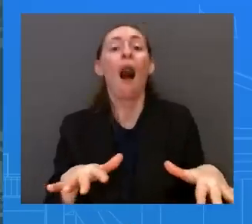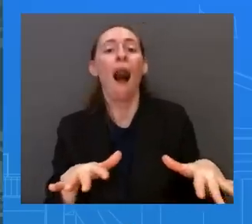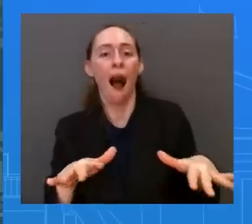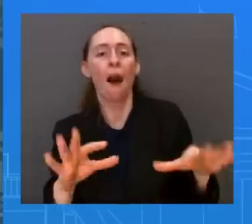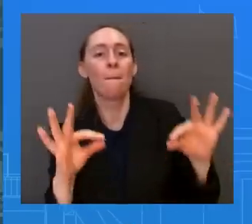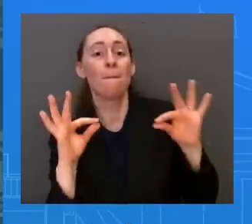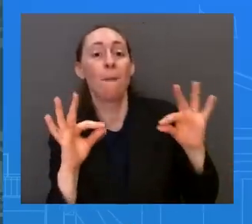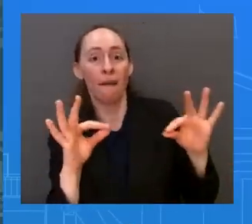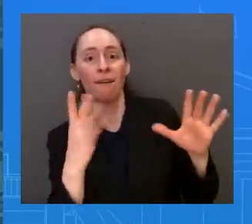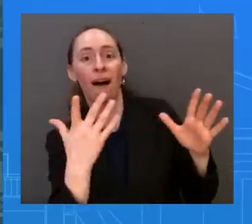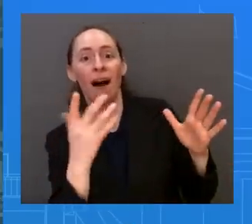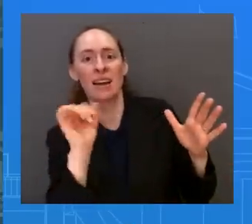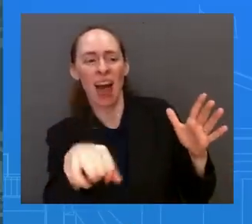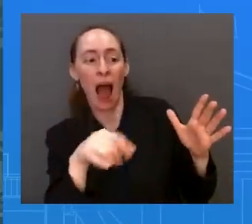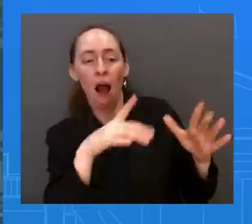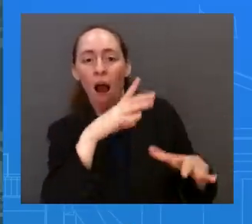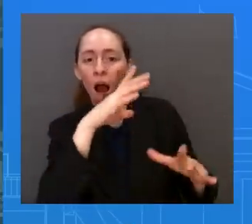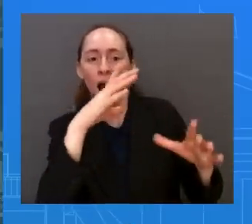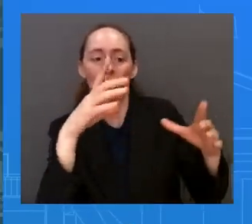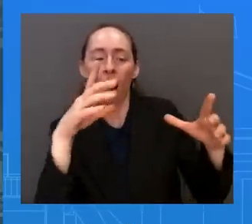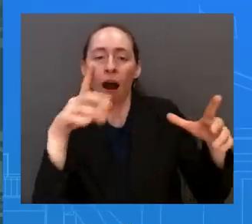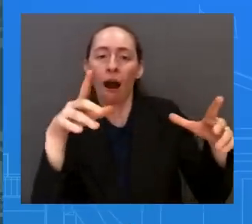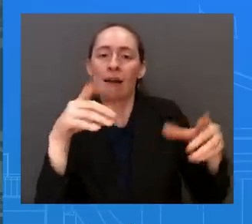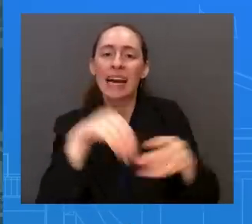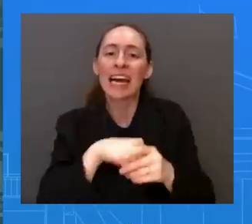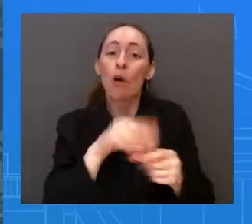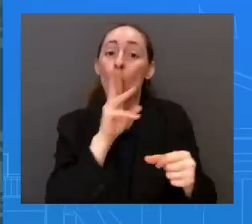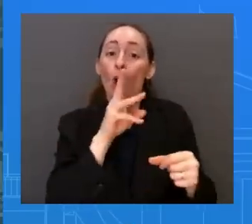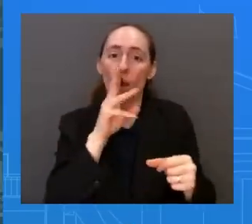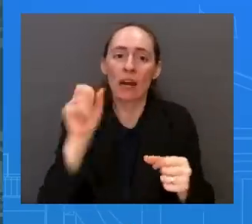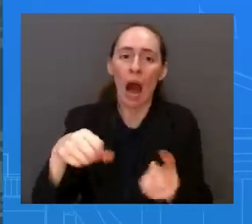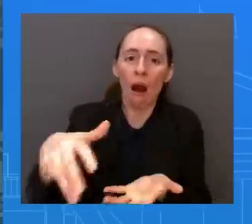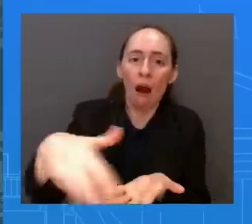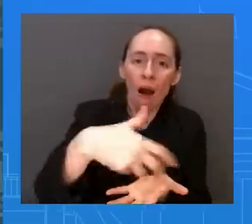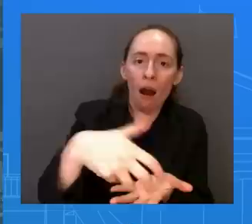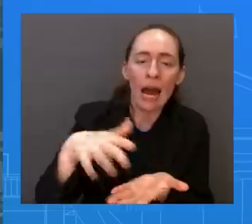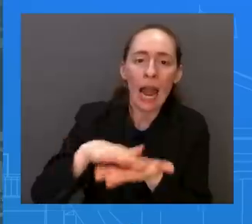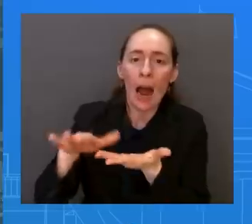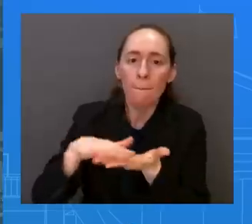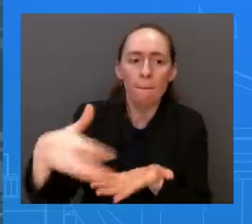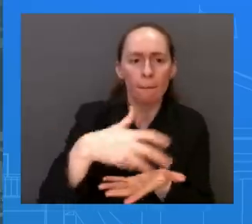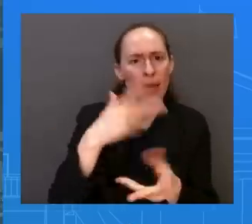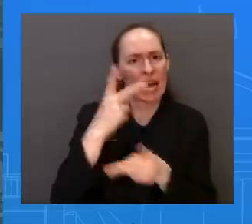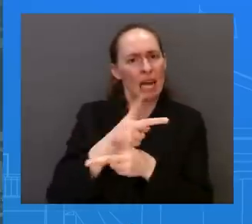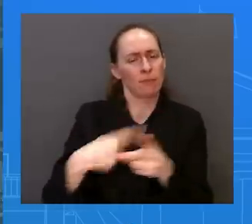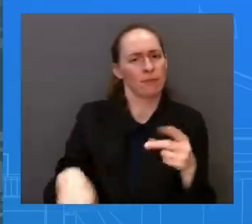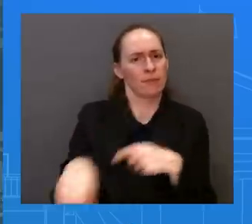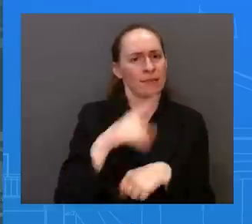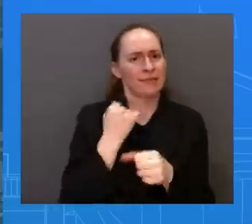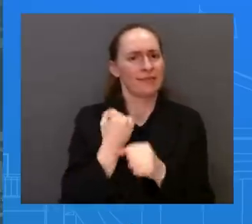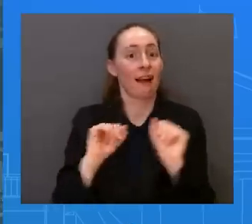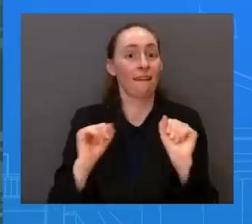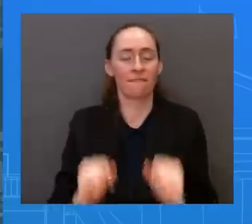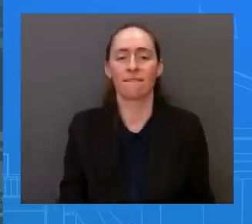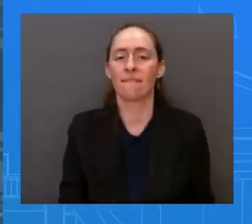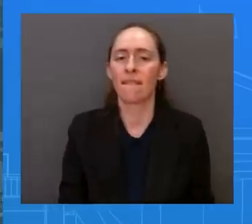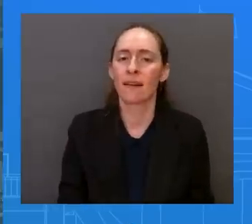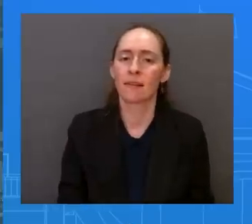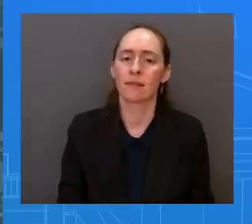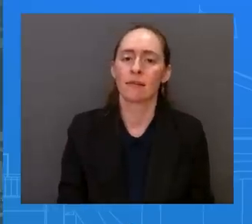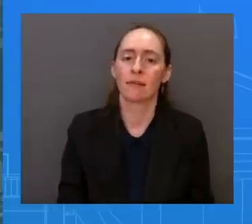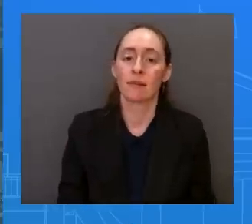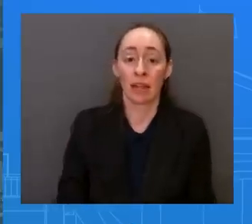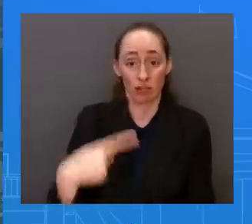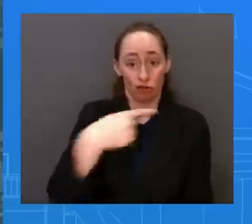payload. But I think the bottom line here, and this is something that we want to make very clear, is that, look, what China did was unacceptable. We